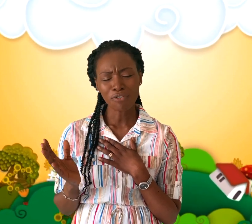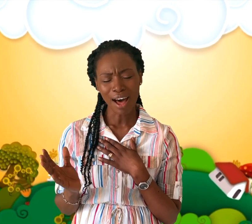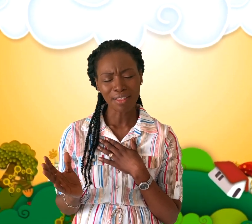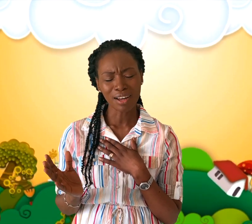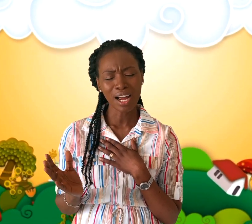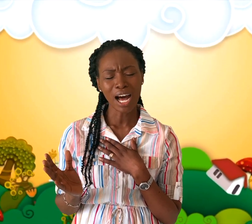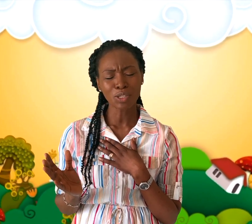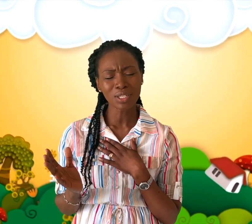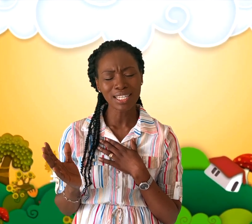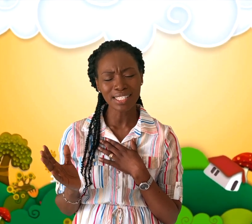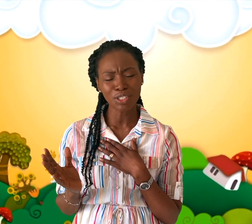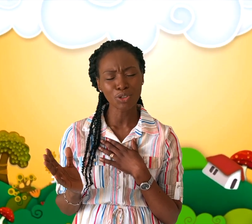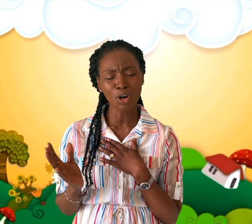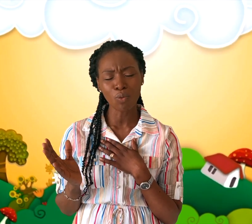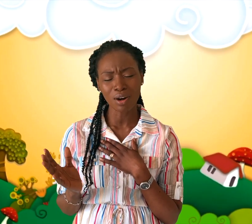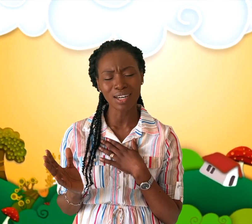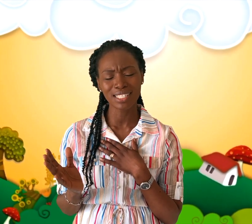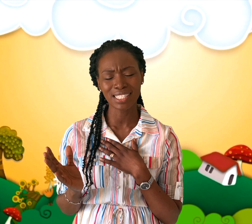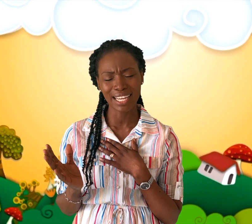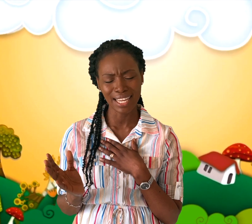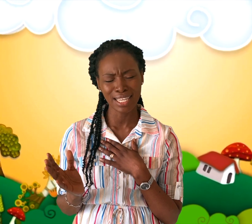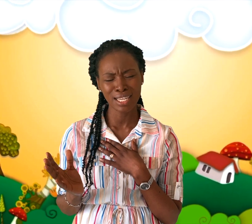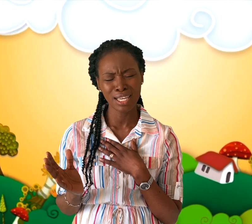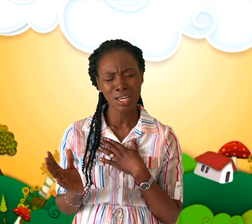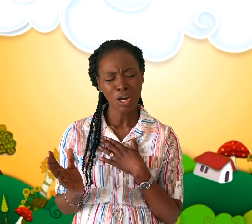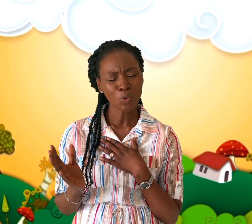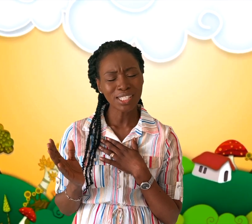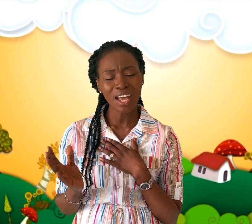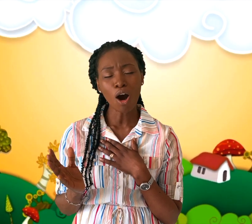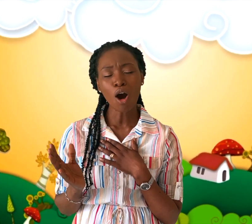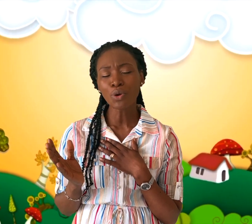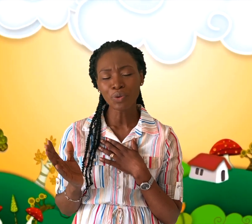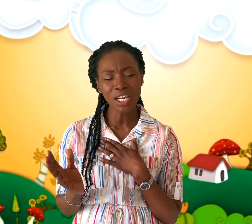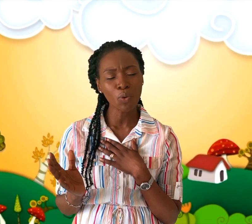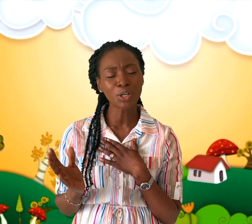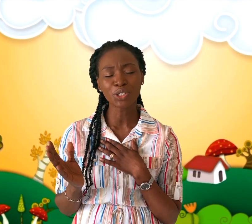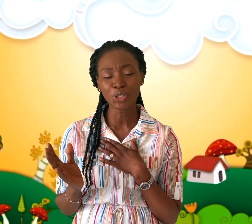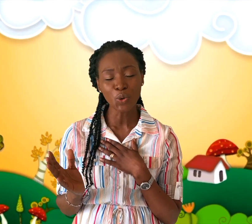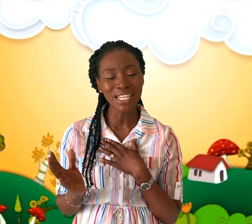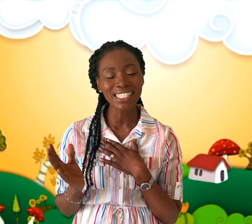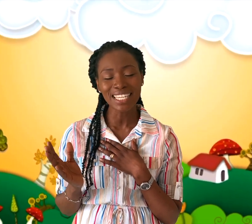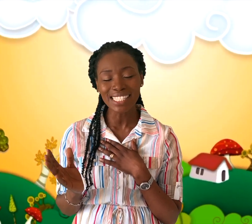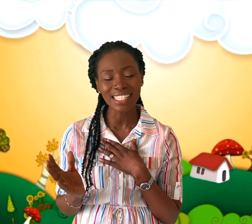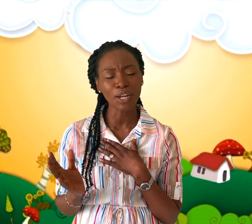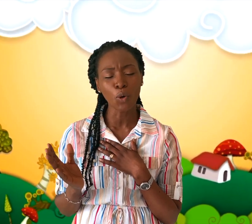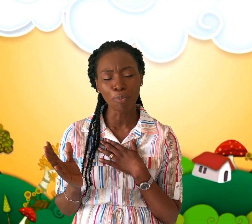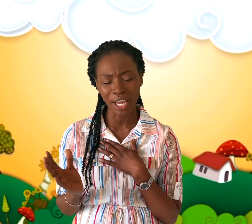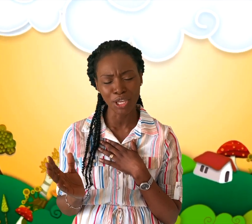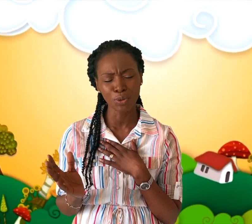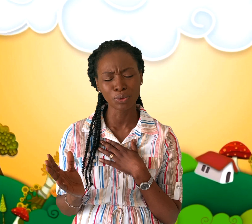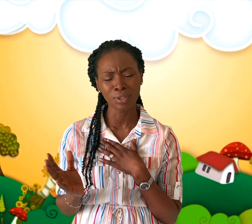And so Father, as we listen to your word today, we say all we really want to do is listen